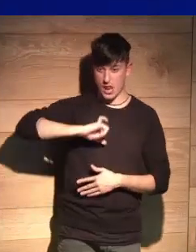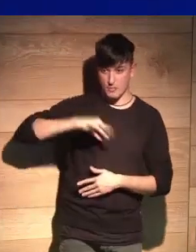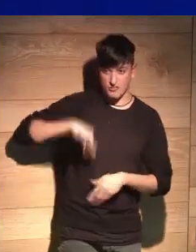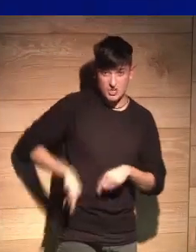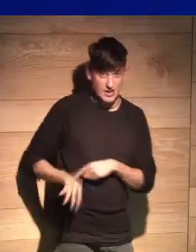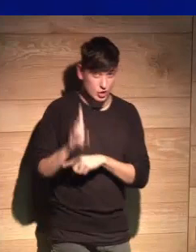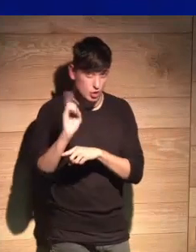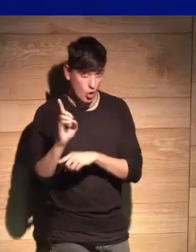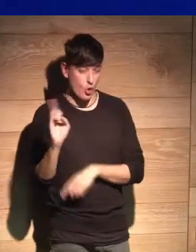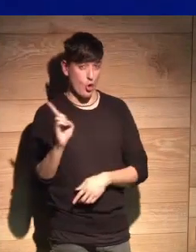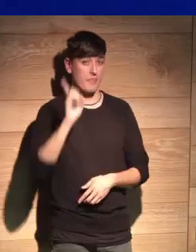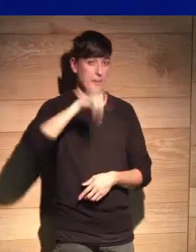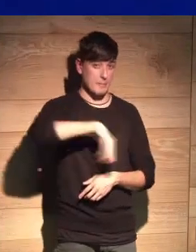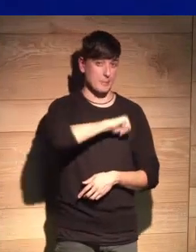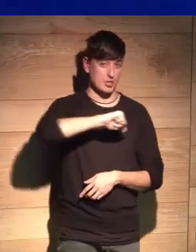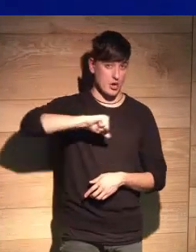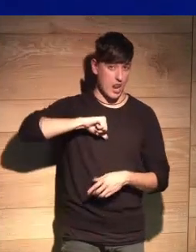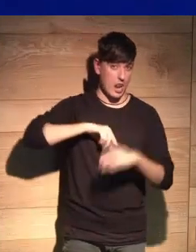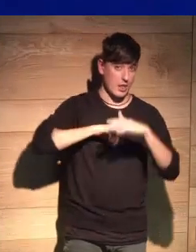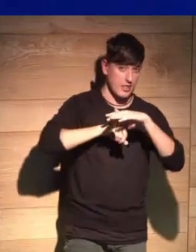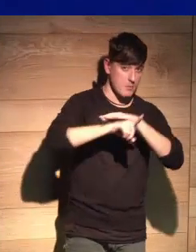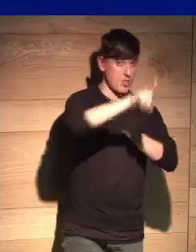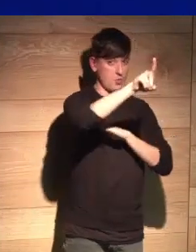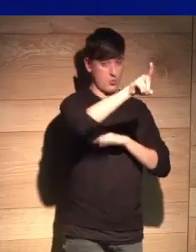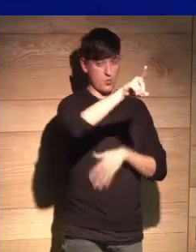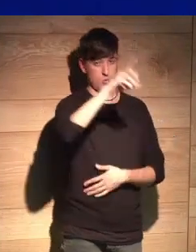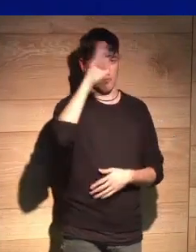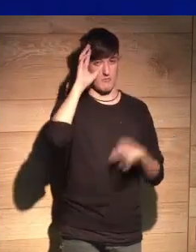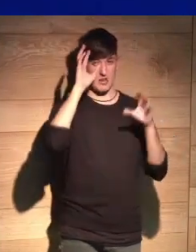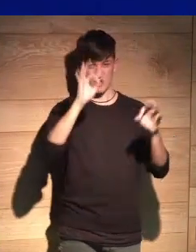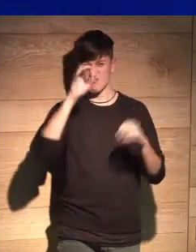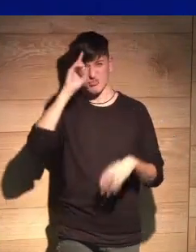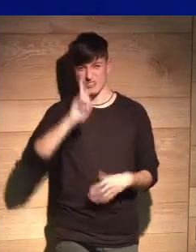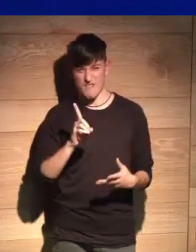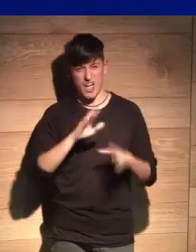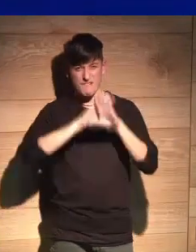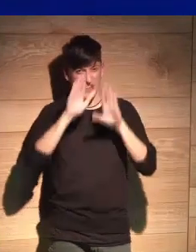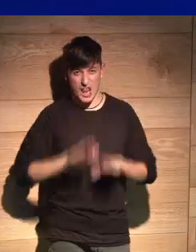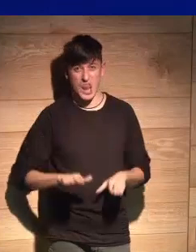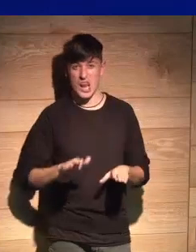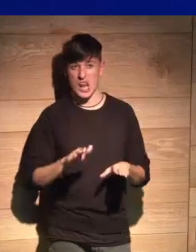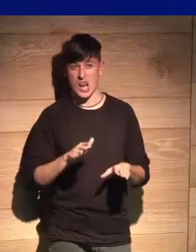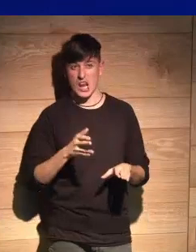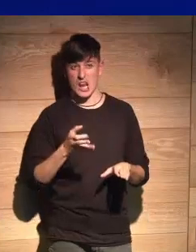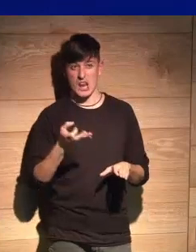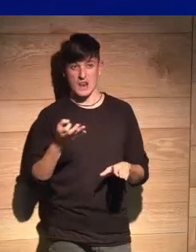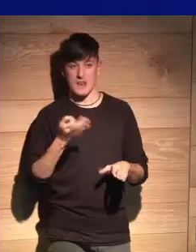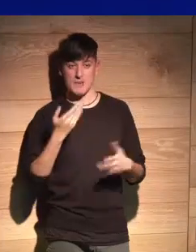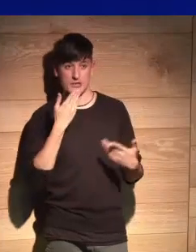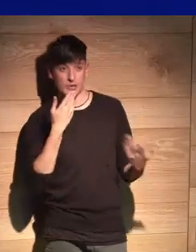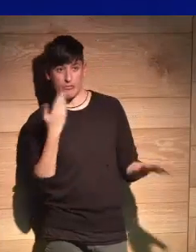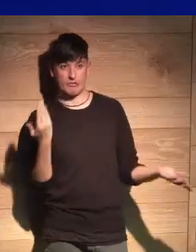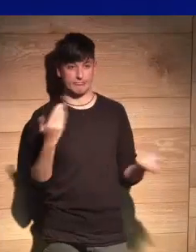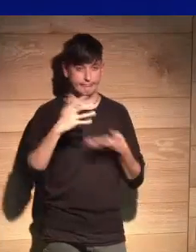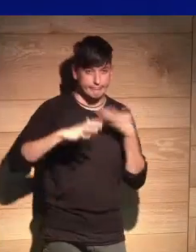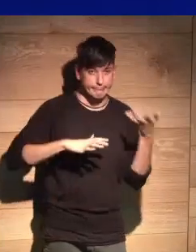areas, and the fact that it's good not only professionally but socially. So at the end of the day, we